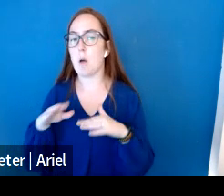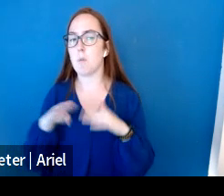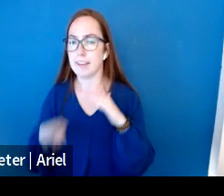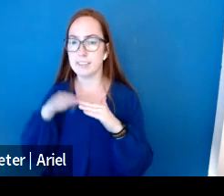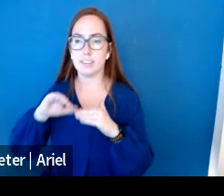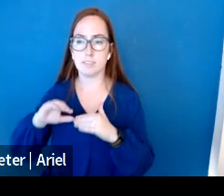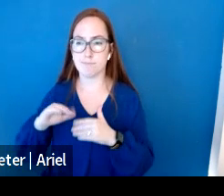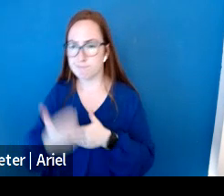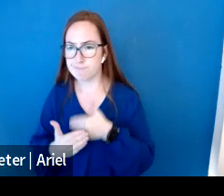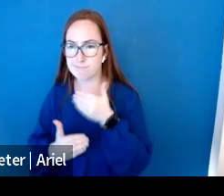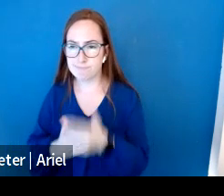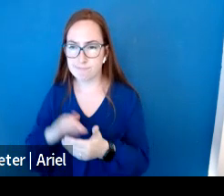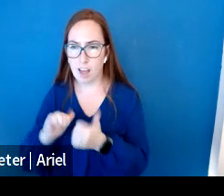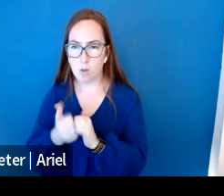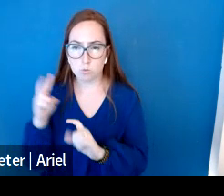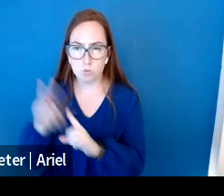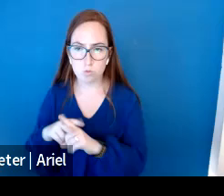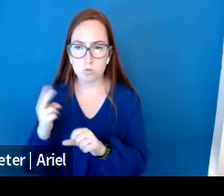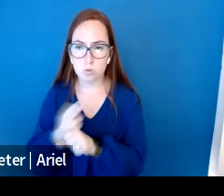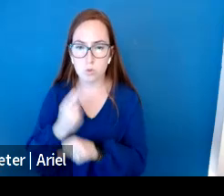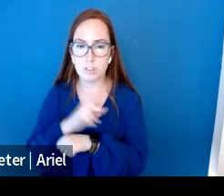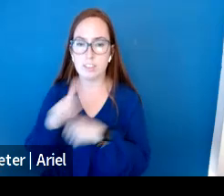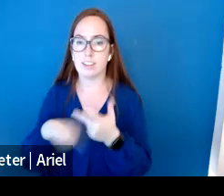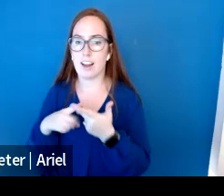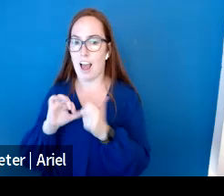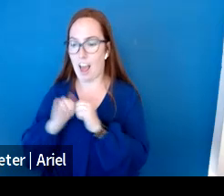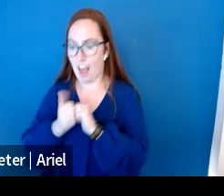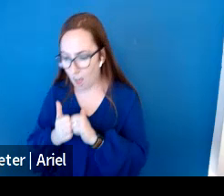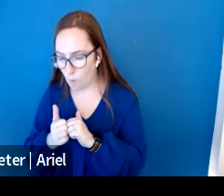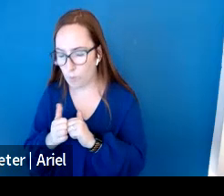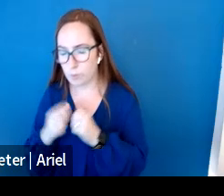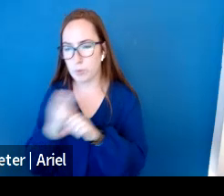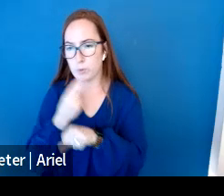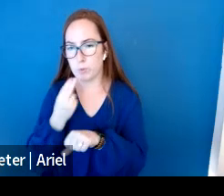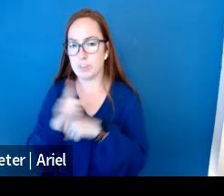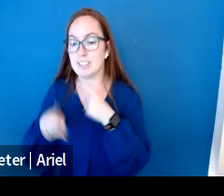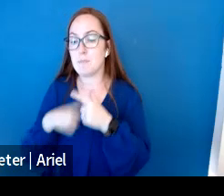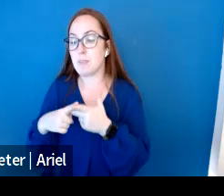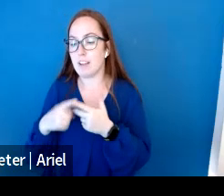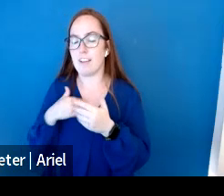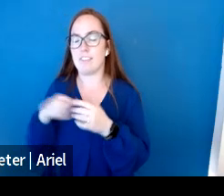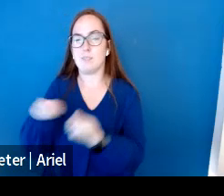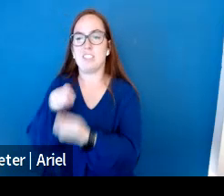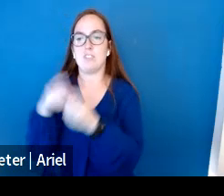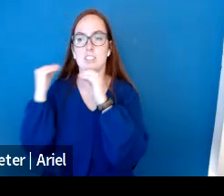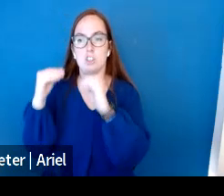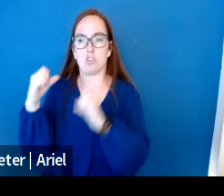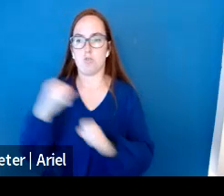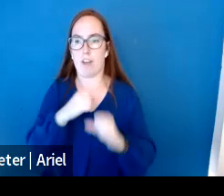an illustration of how the strategy is used, and then some specific teaching strategies that the teacher can